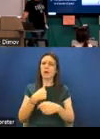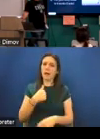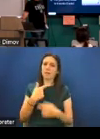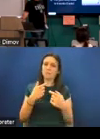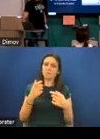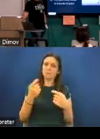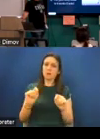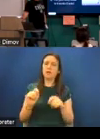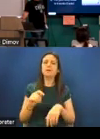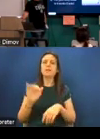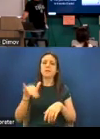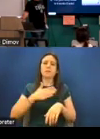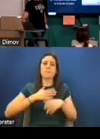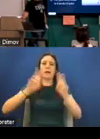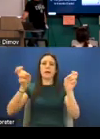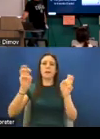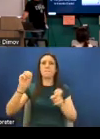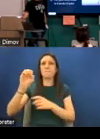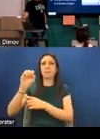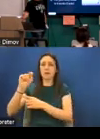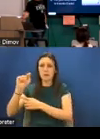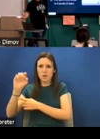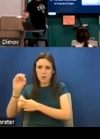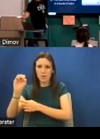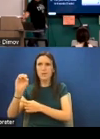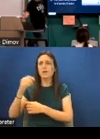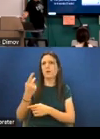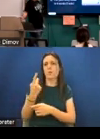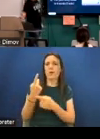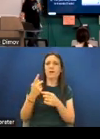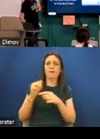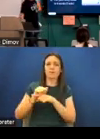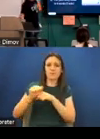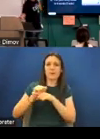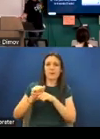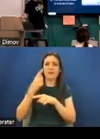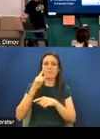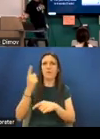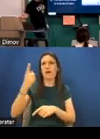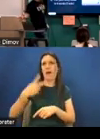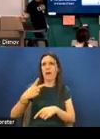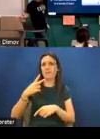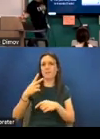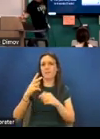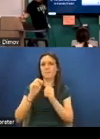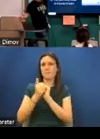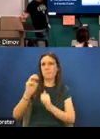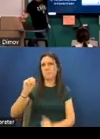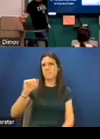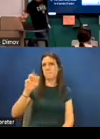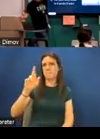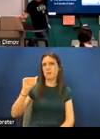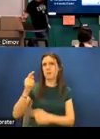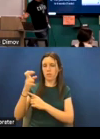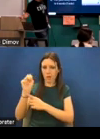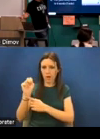And that's kind of my little motto right now that I'm joking with my brother. We're training for a half marathon and he's like not following any schedule